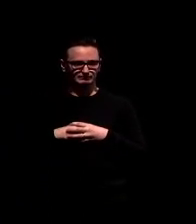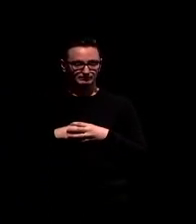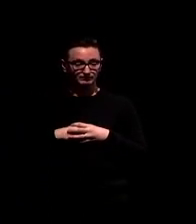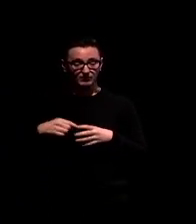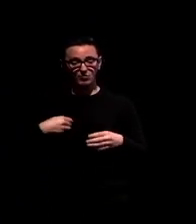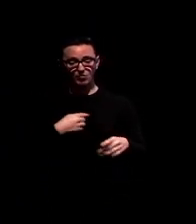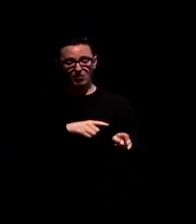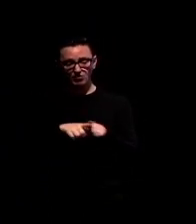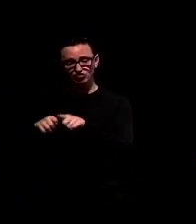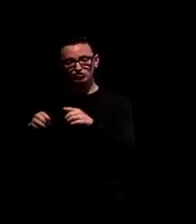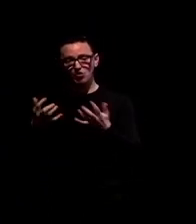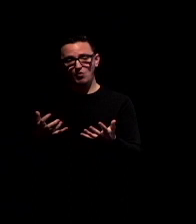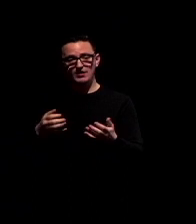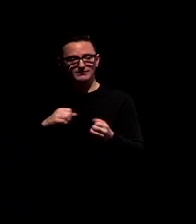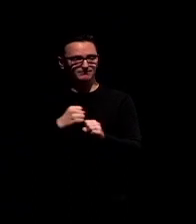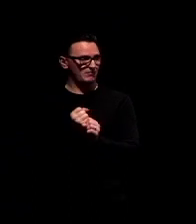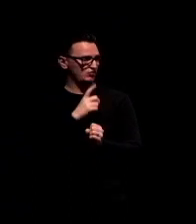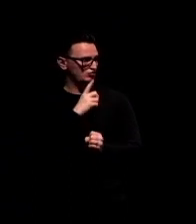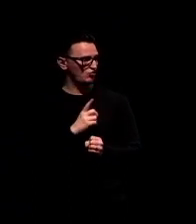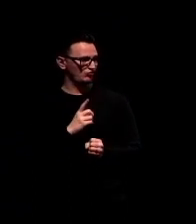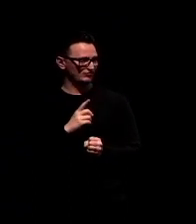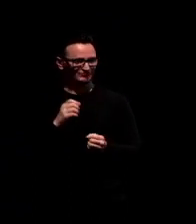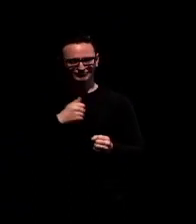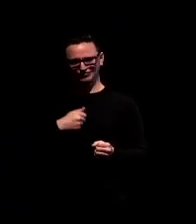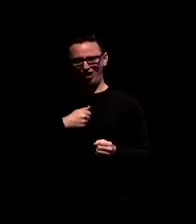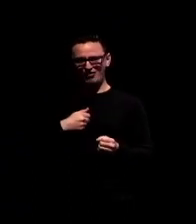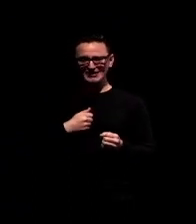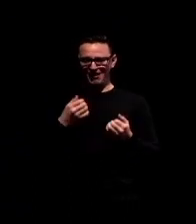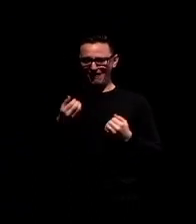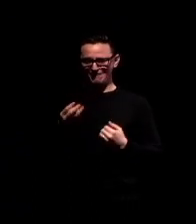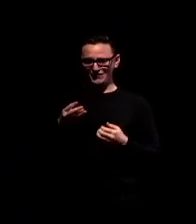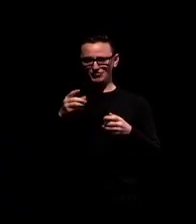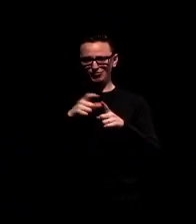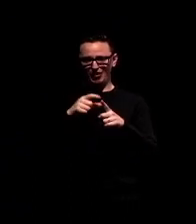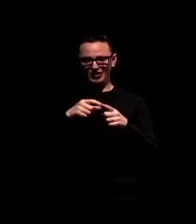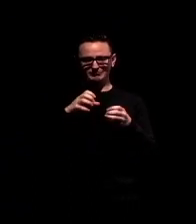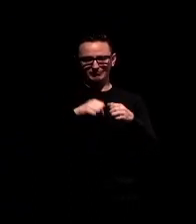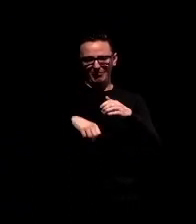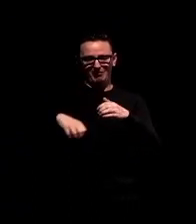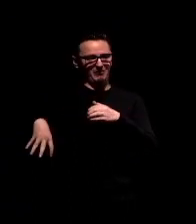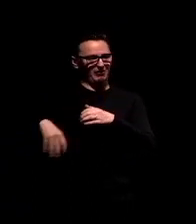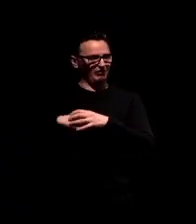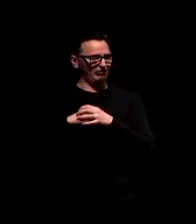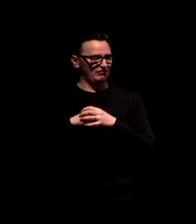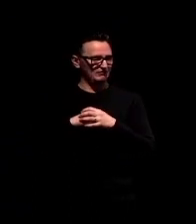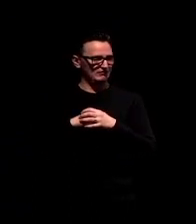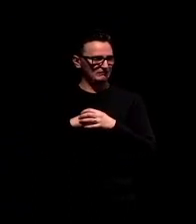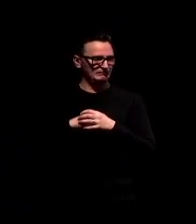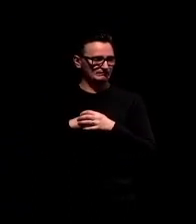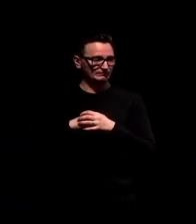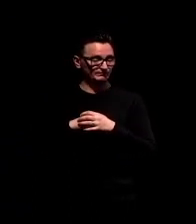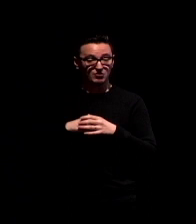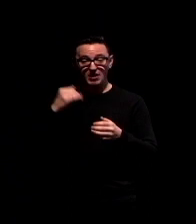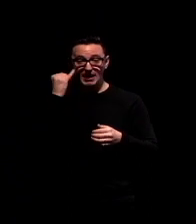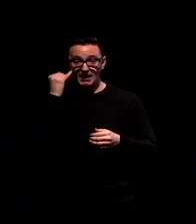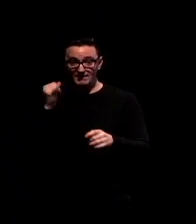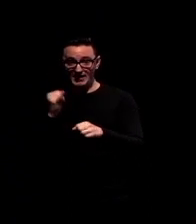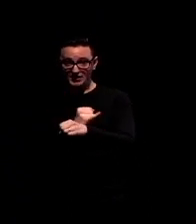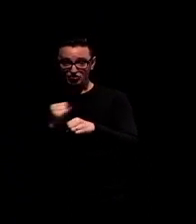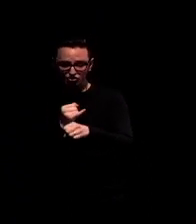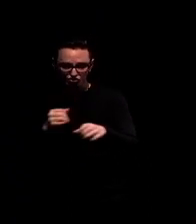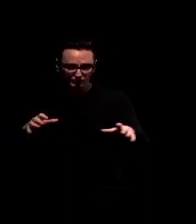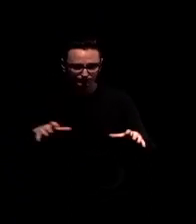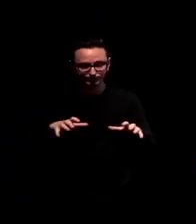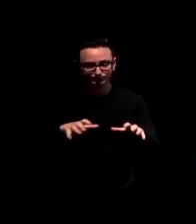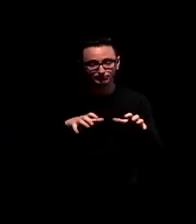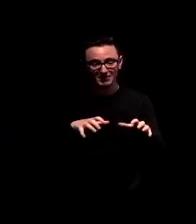We also wanted to make sure, and sorry, I forgot to delete a few words there, but we wanted to make sure that if you're doing your internship or practicum, that you